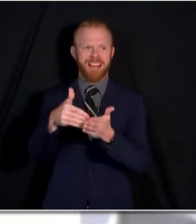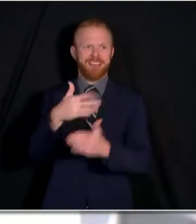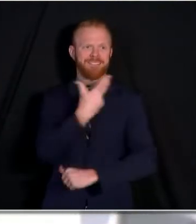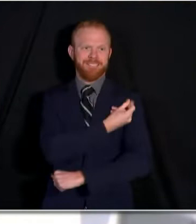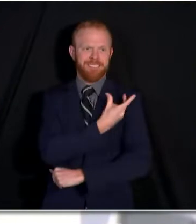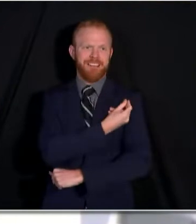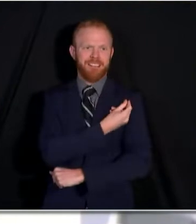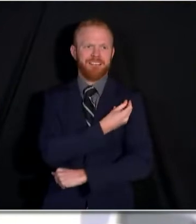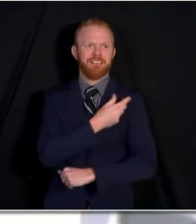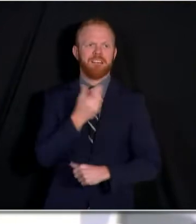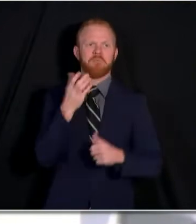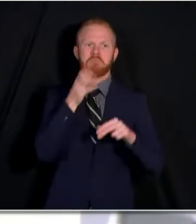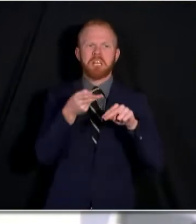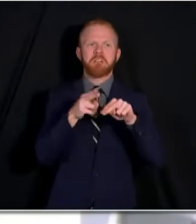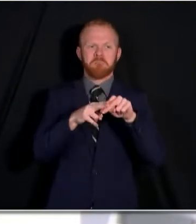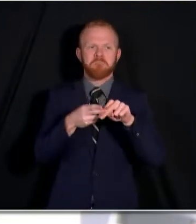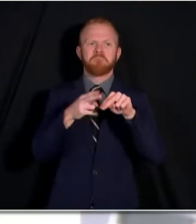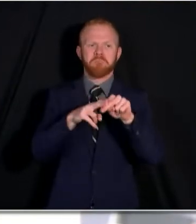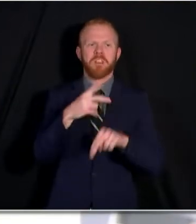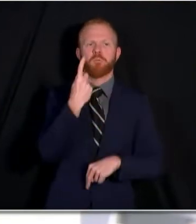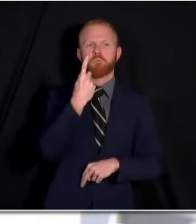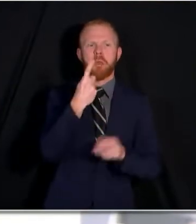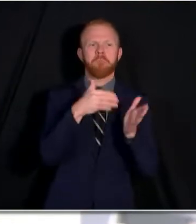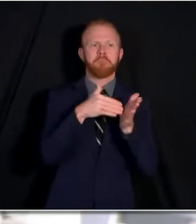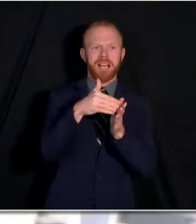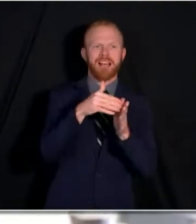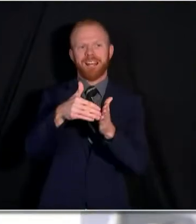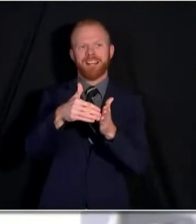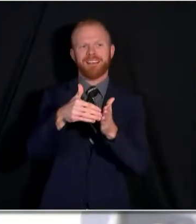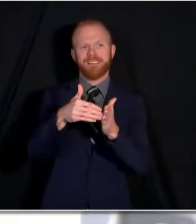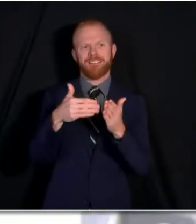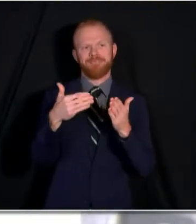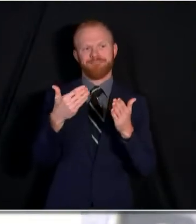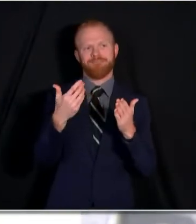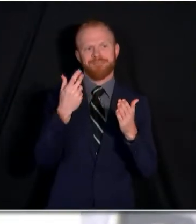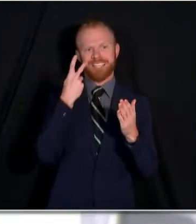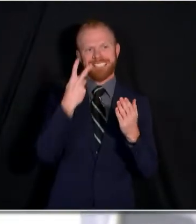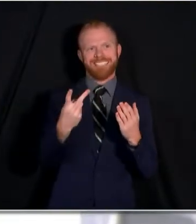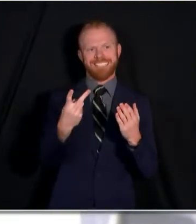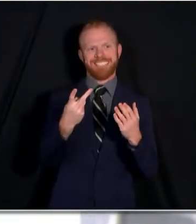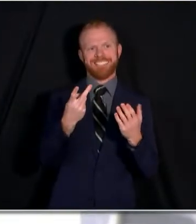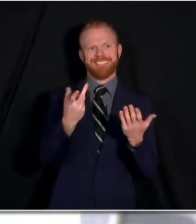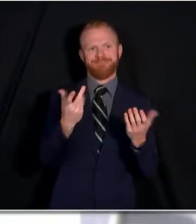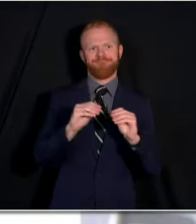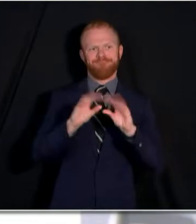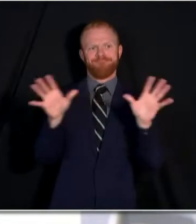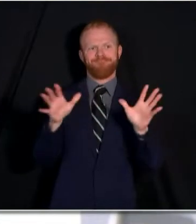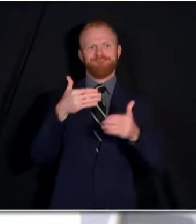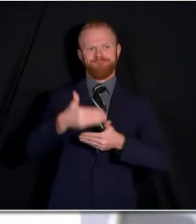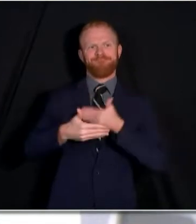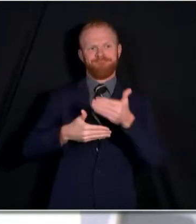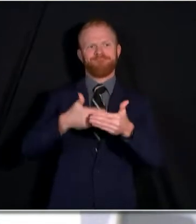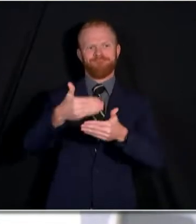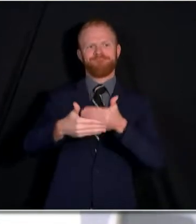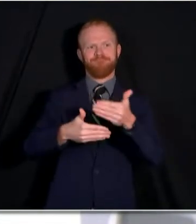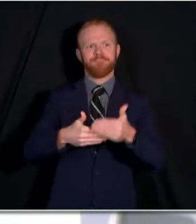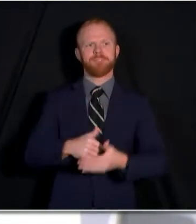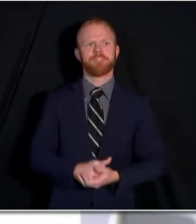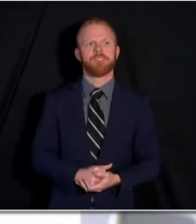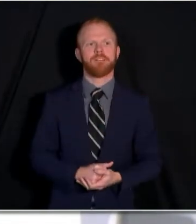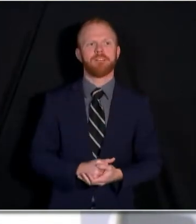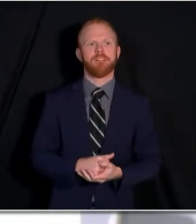a million to 1.3 million is the visibility to move forward. Here's the constraint: manufactured